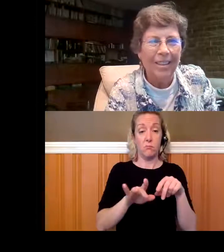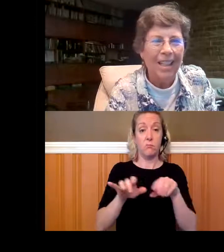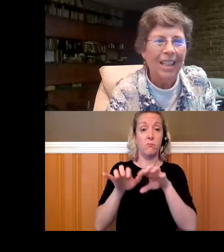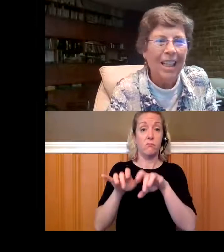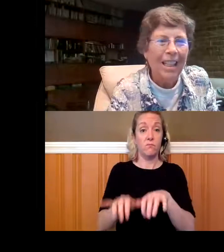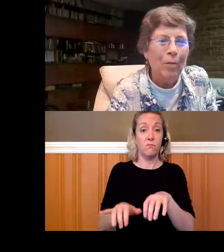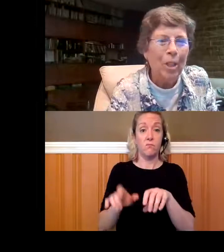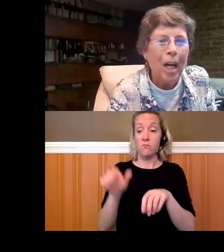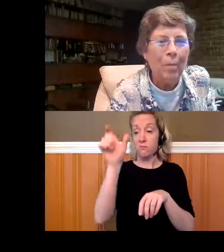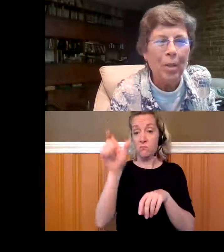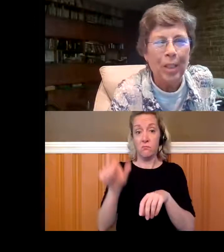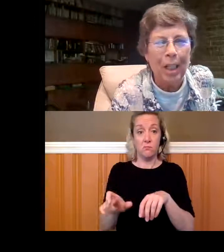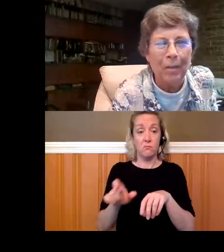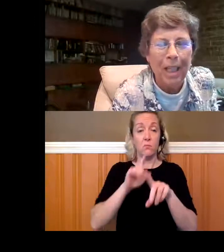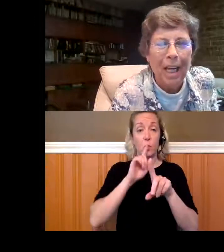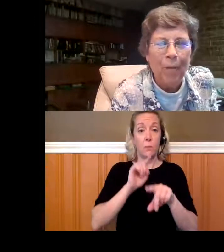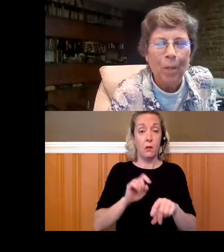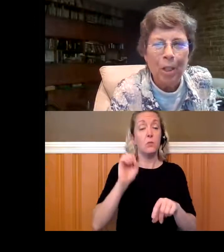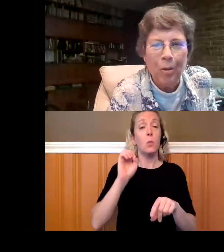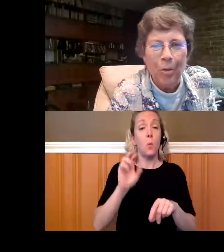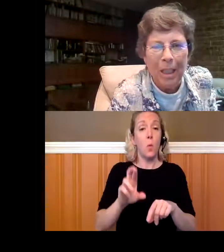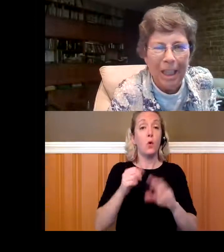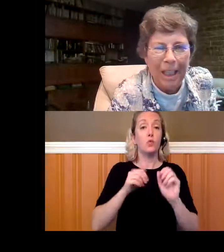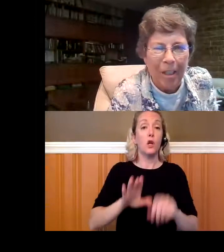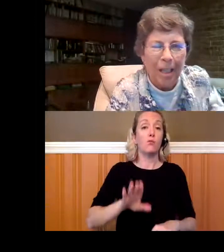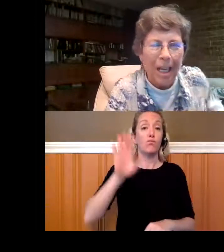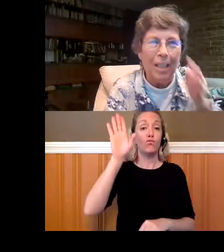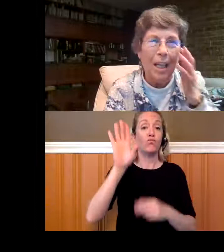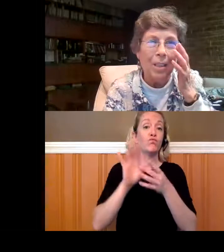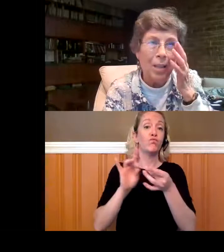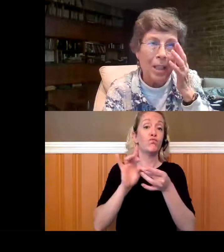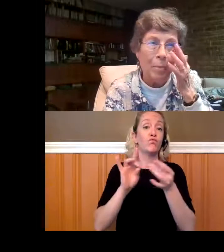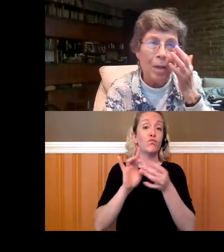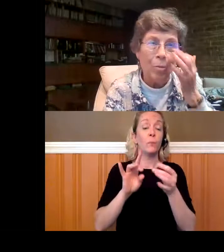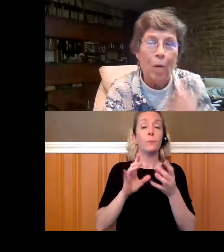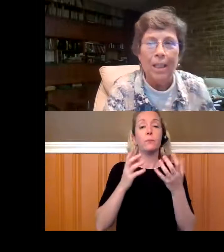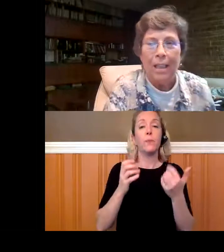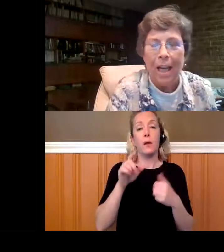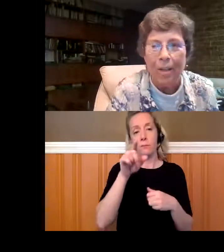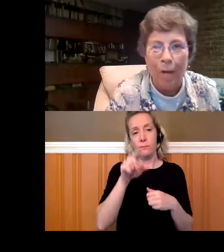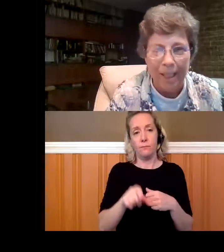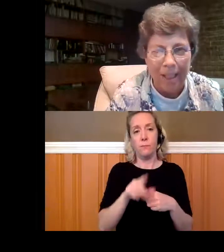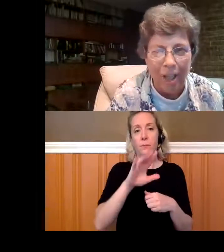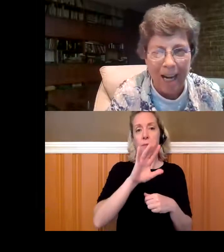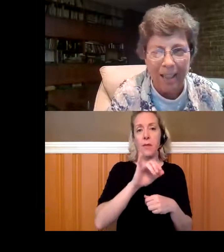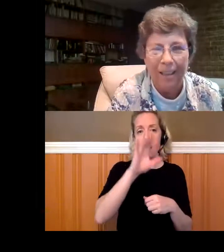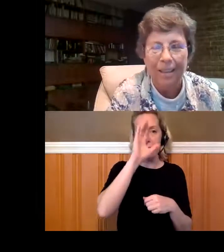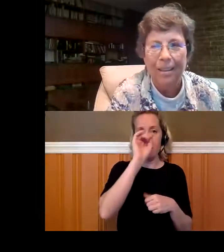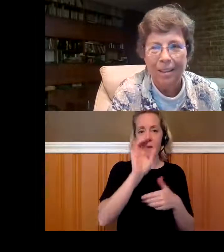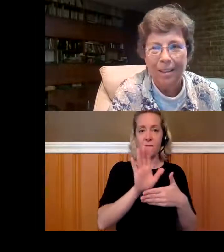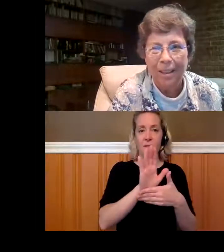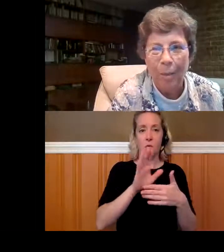unmute yourselves, and we're going to go through the list here and think about what kind of ways did Jack